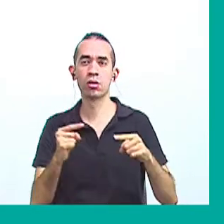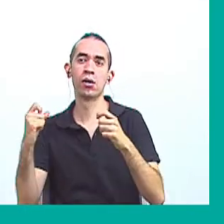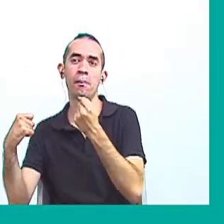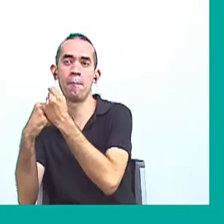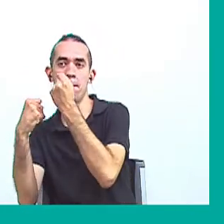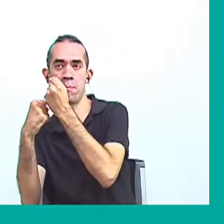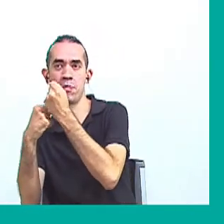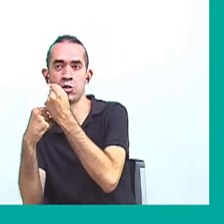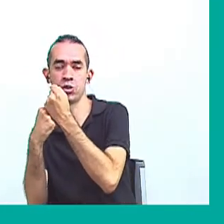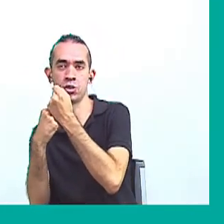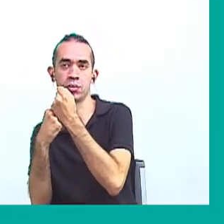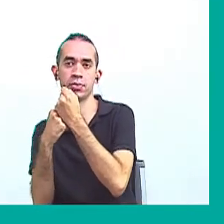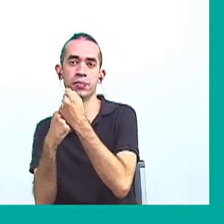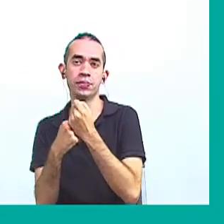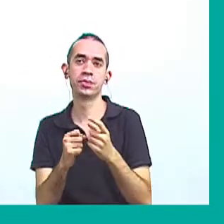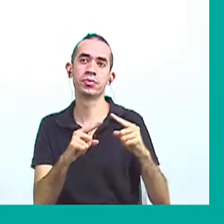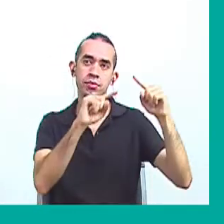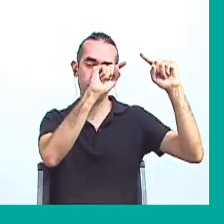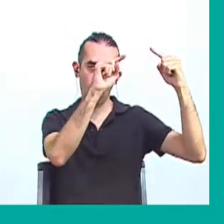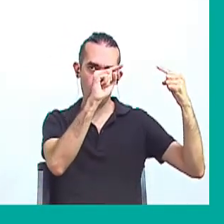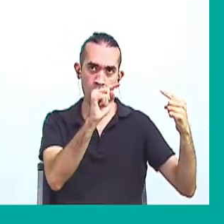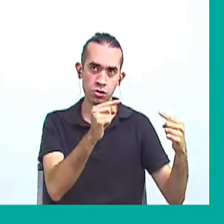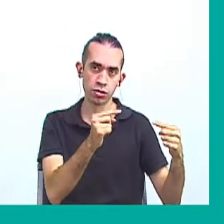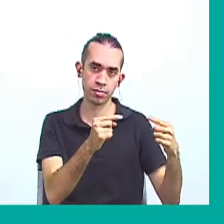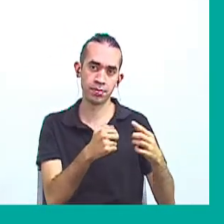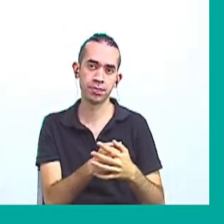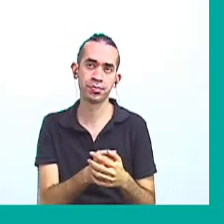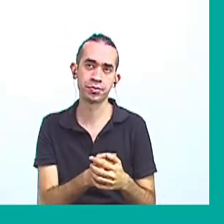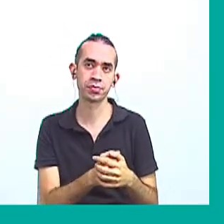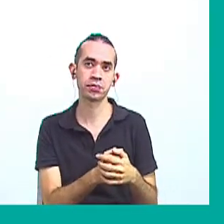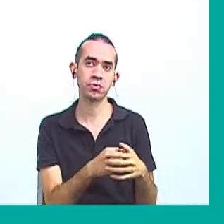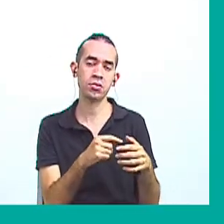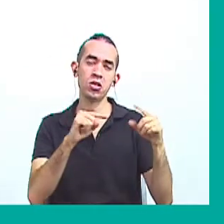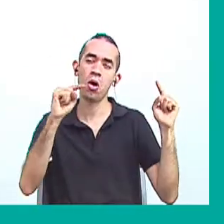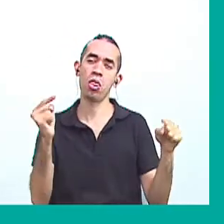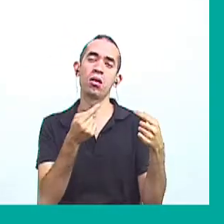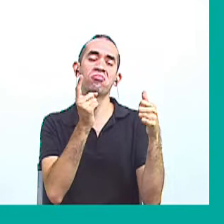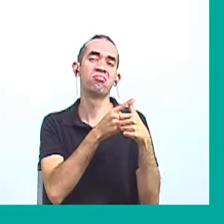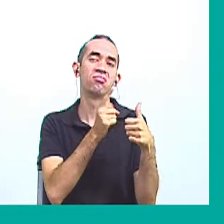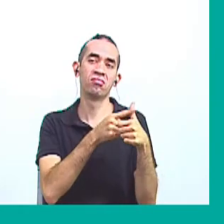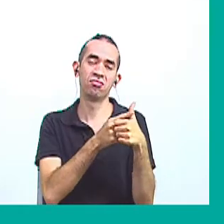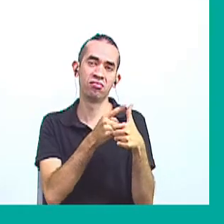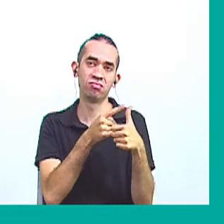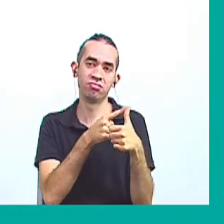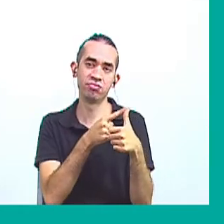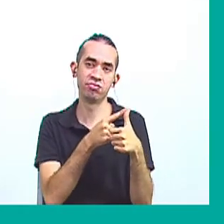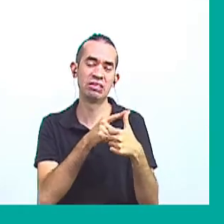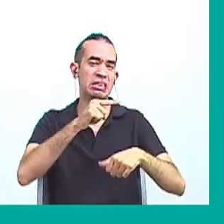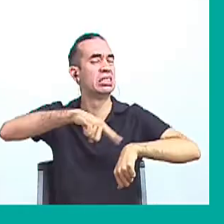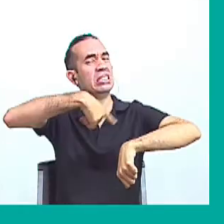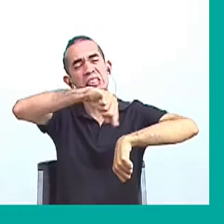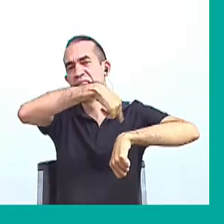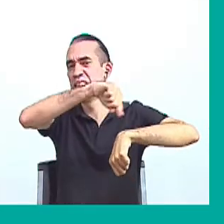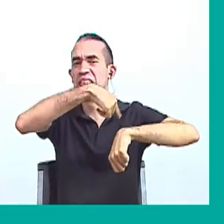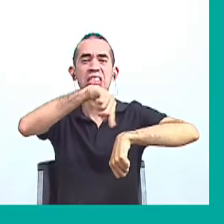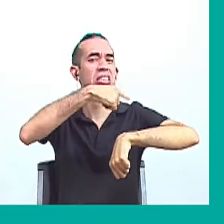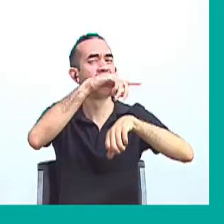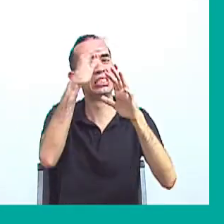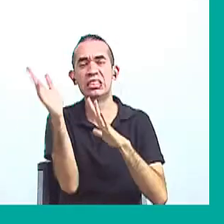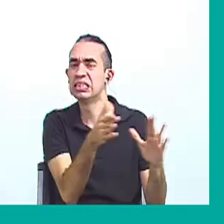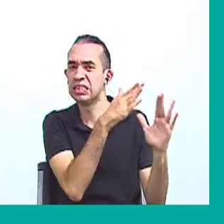aspects. If we look at the cons, we can say that one of the cons is that it takes a great deal of time in planning